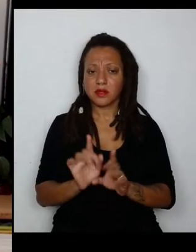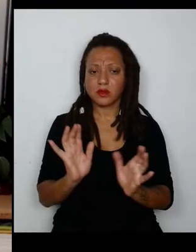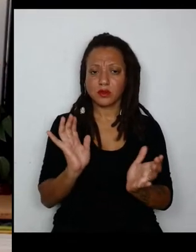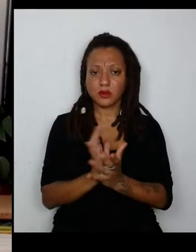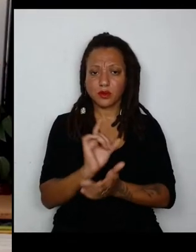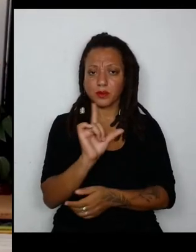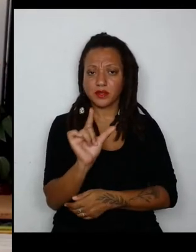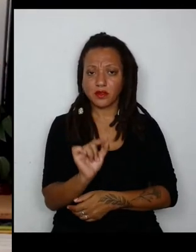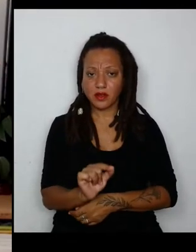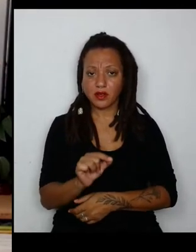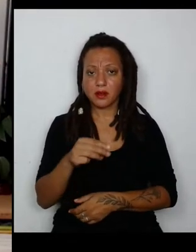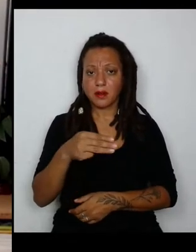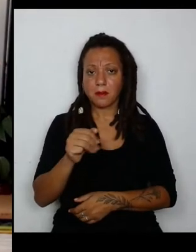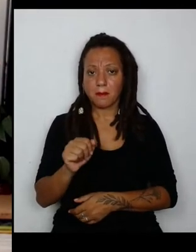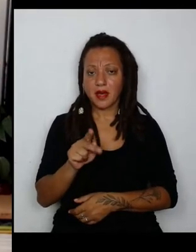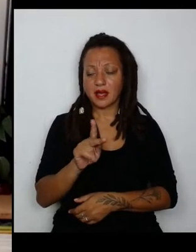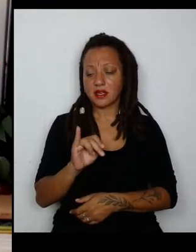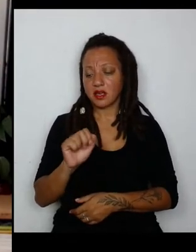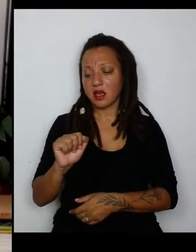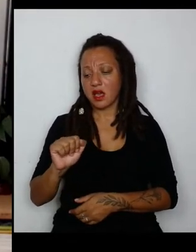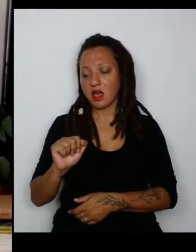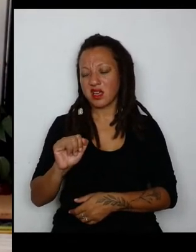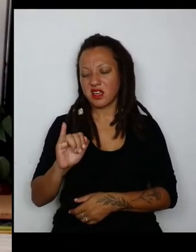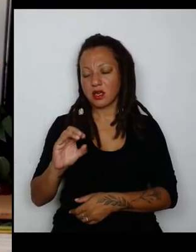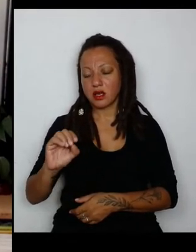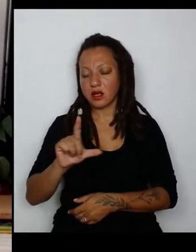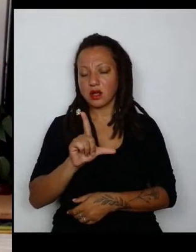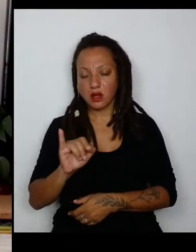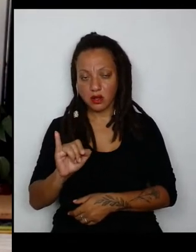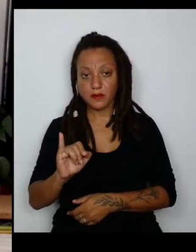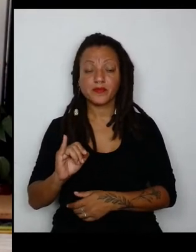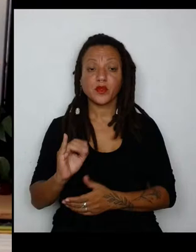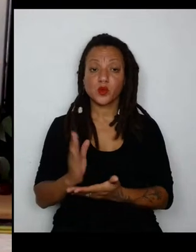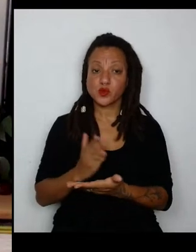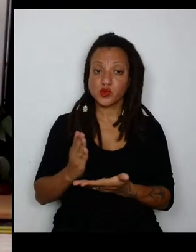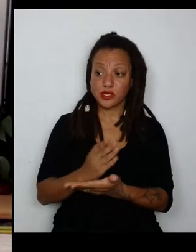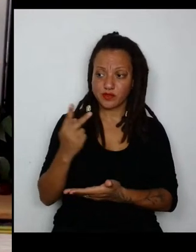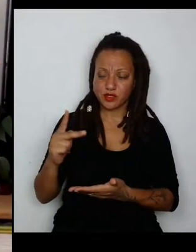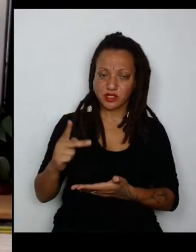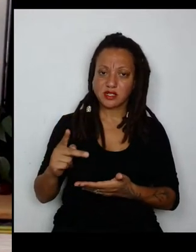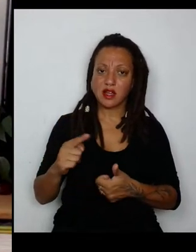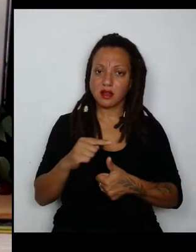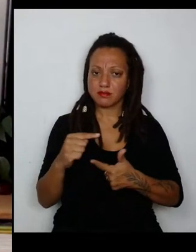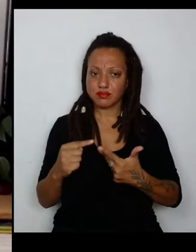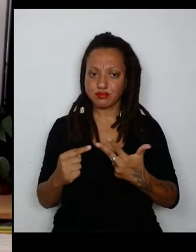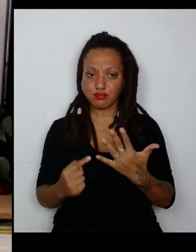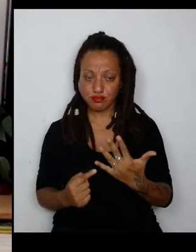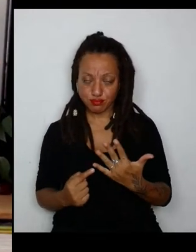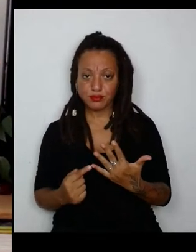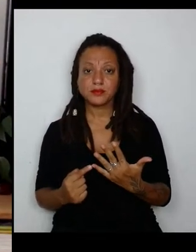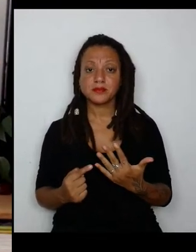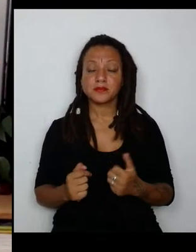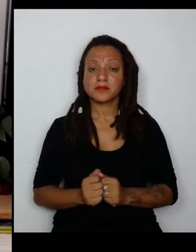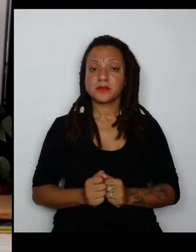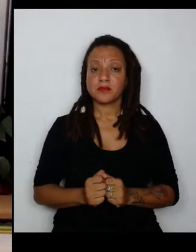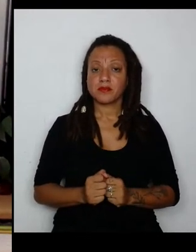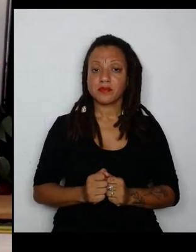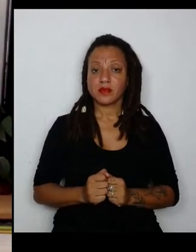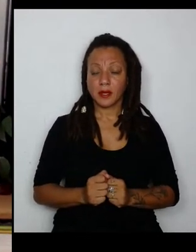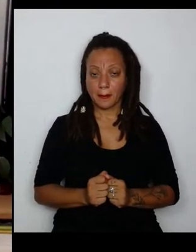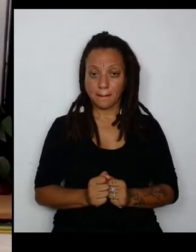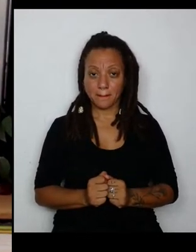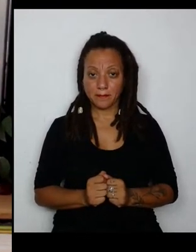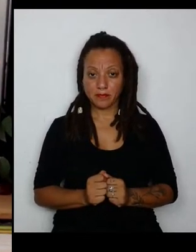and the italian macayoli her paradigm-shifting books include world impressionism the